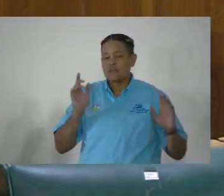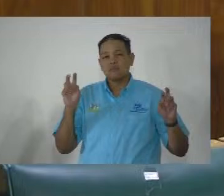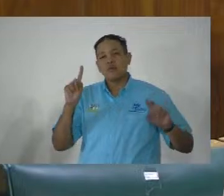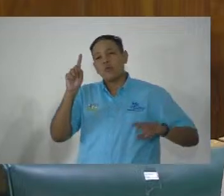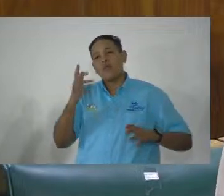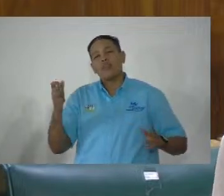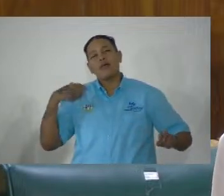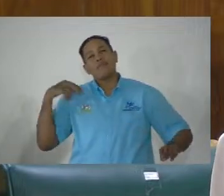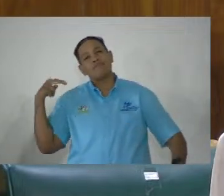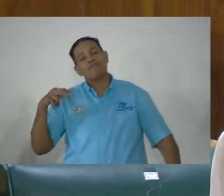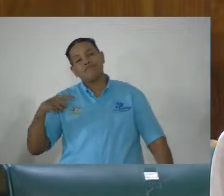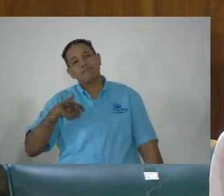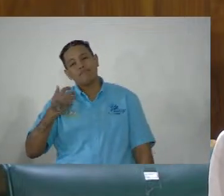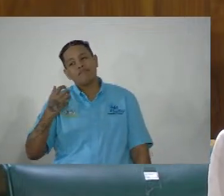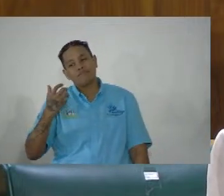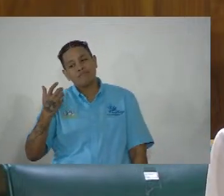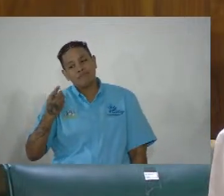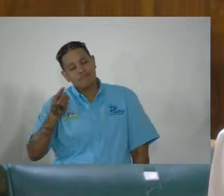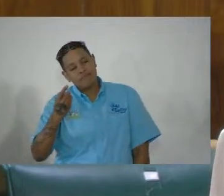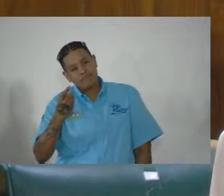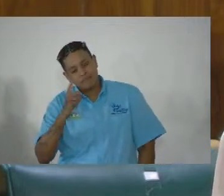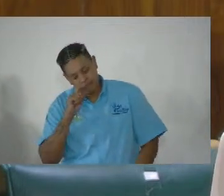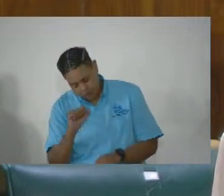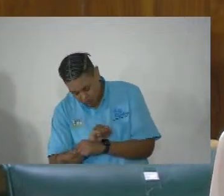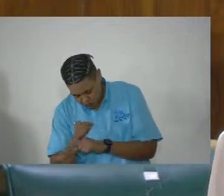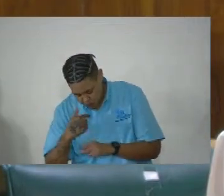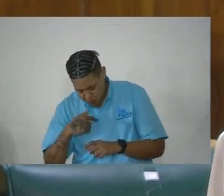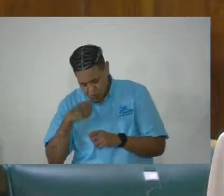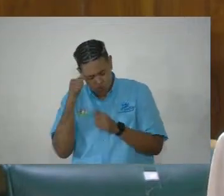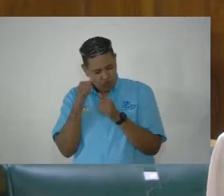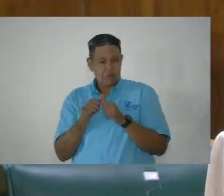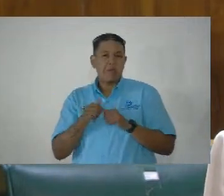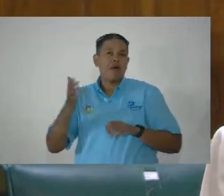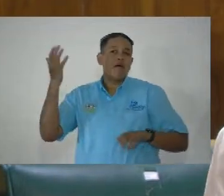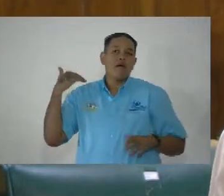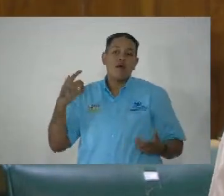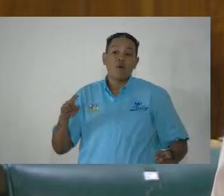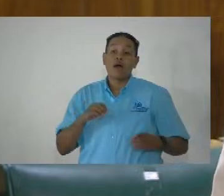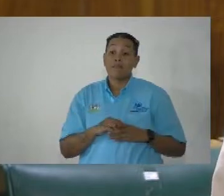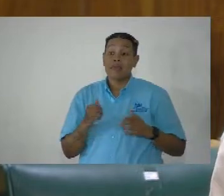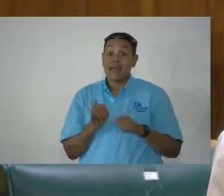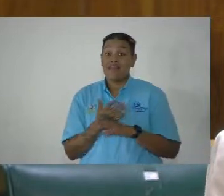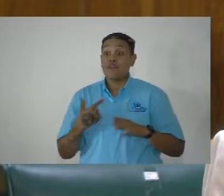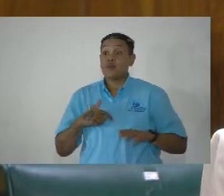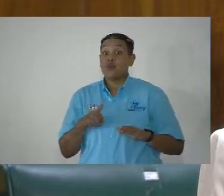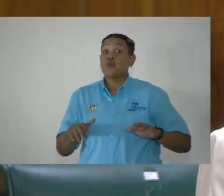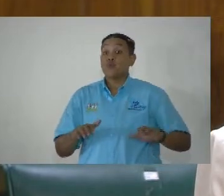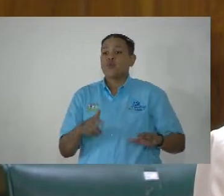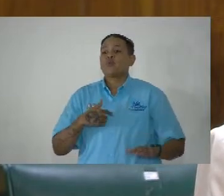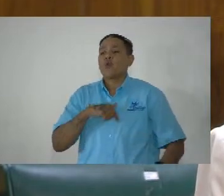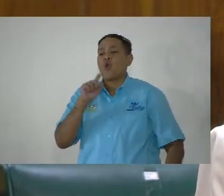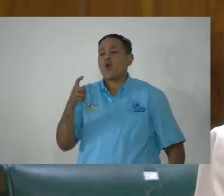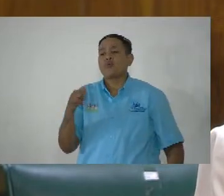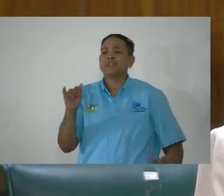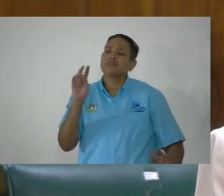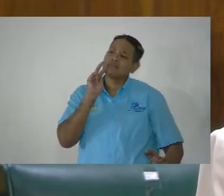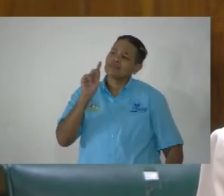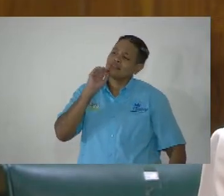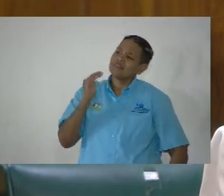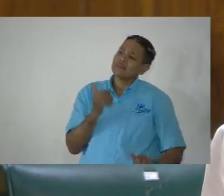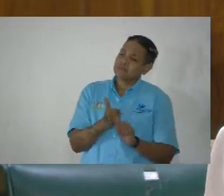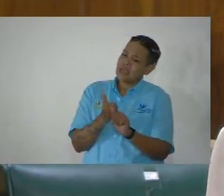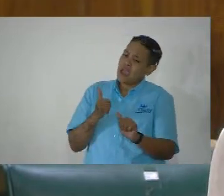of the things that I would want to make sure we remember, in all of what we do, we always still seem to be